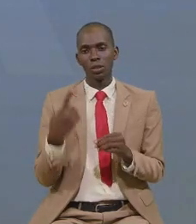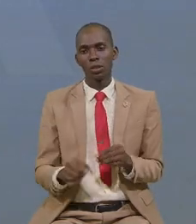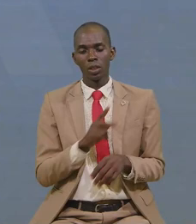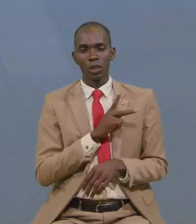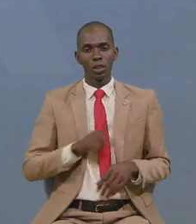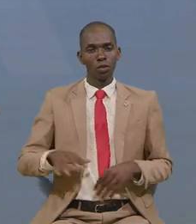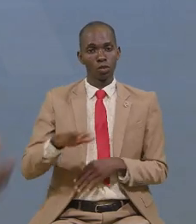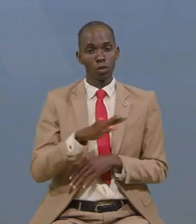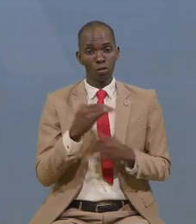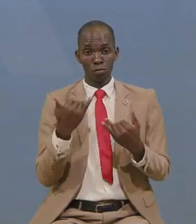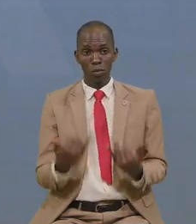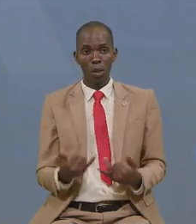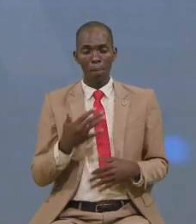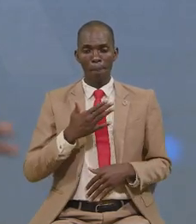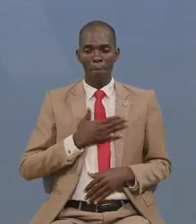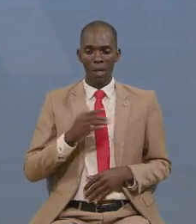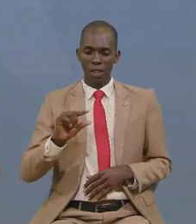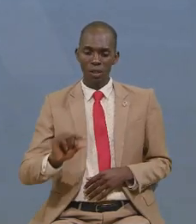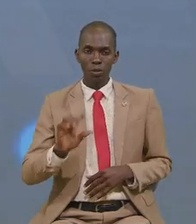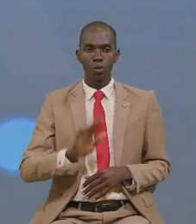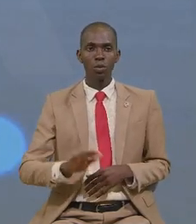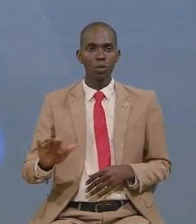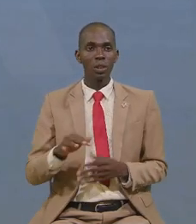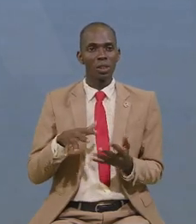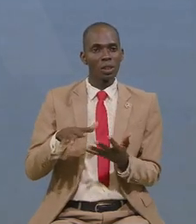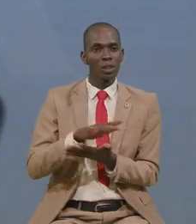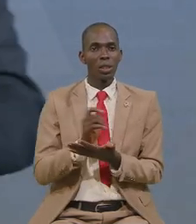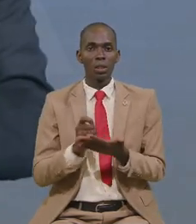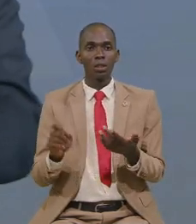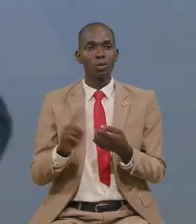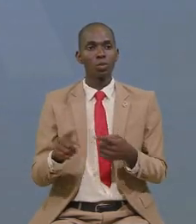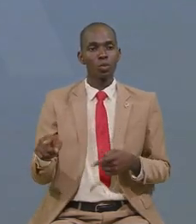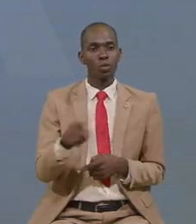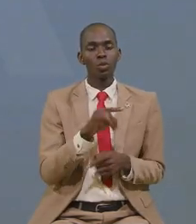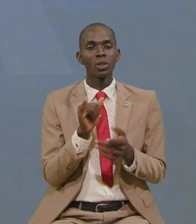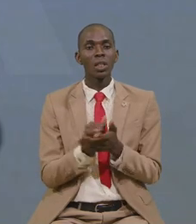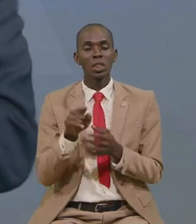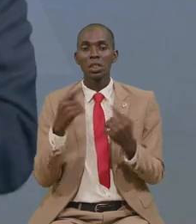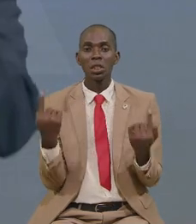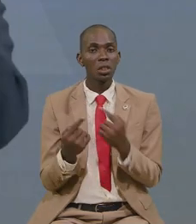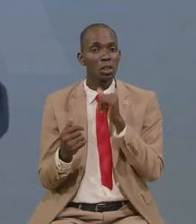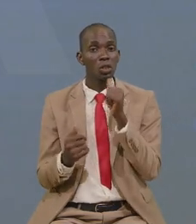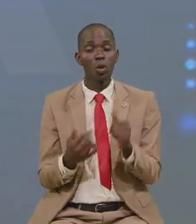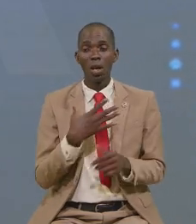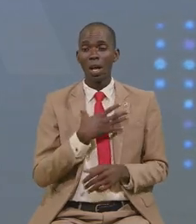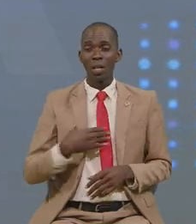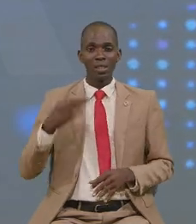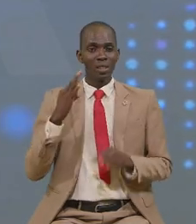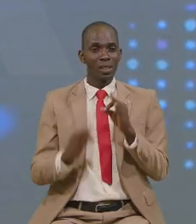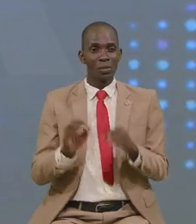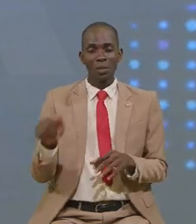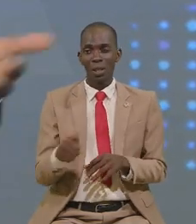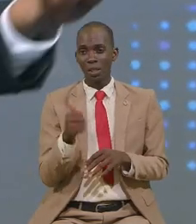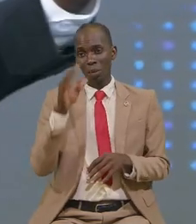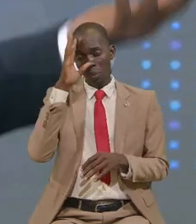this seeks right eye unto you, that you sin not. And if any man sin, understand, it is